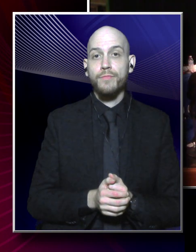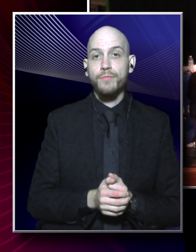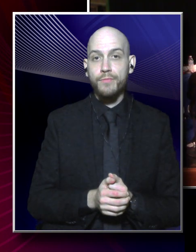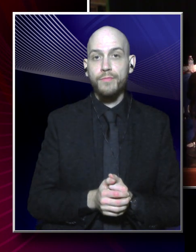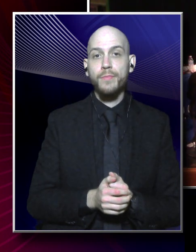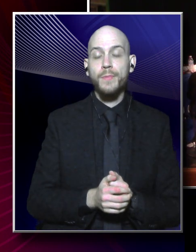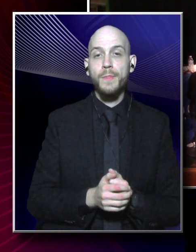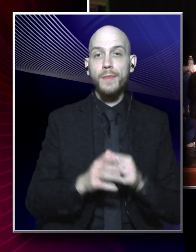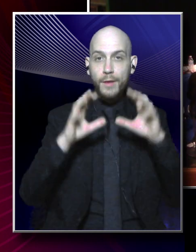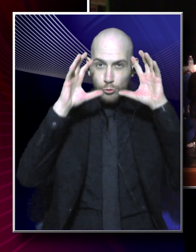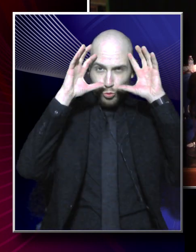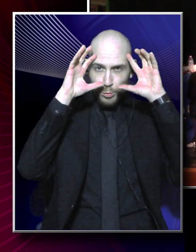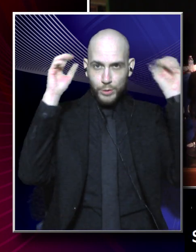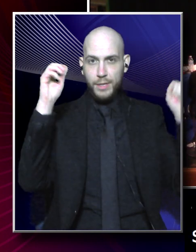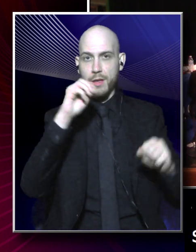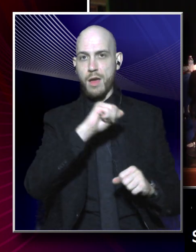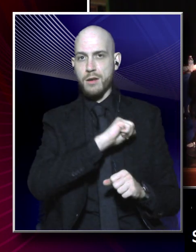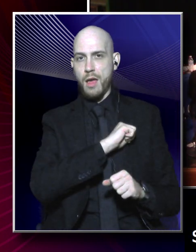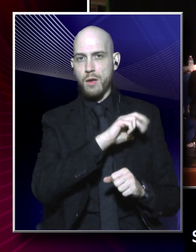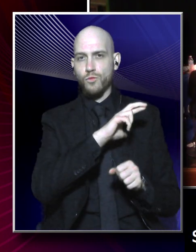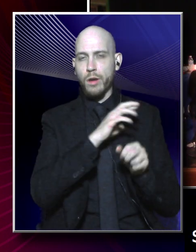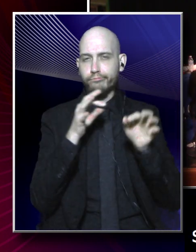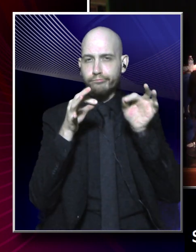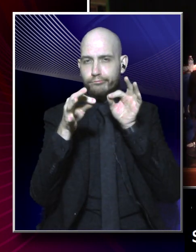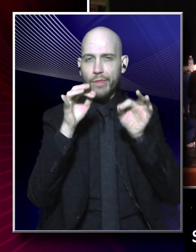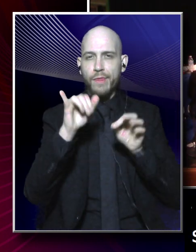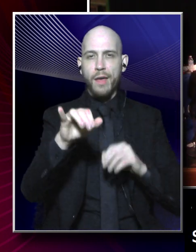Superintendent Reichman about the feasibility study.